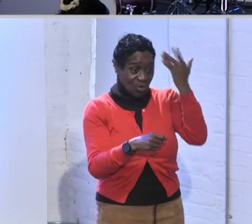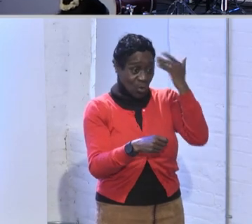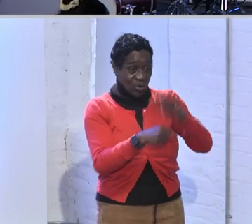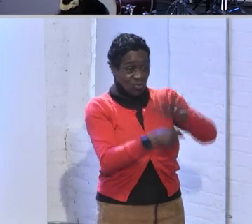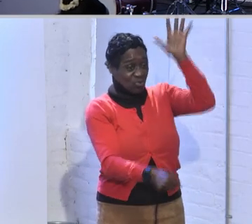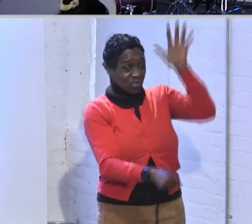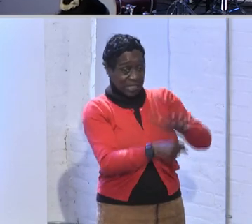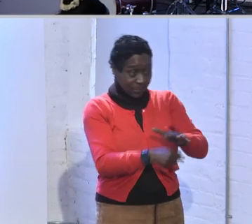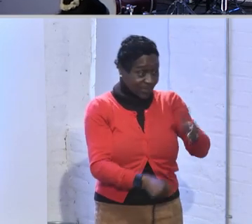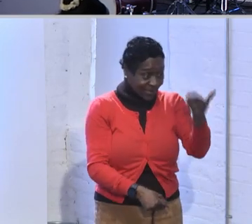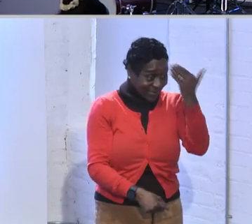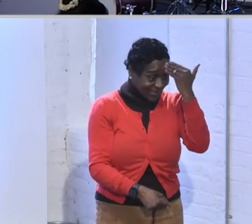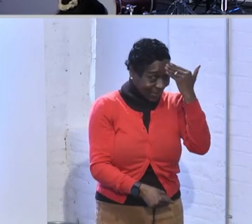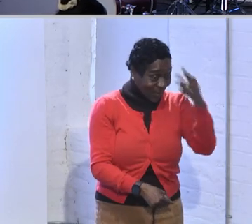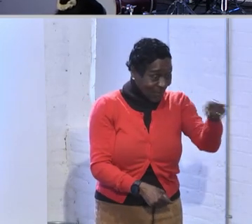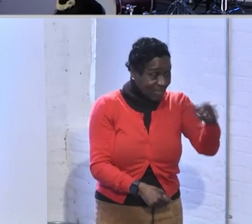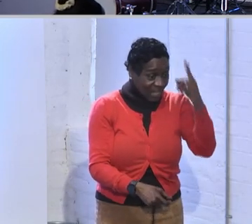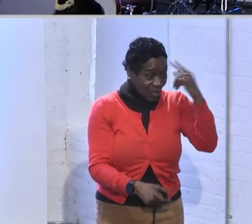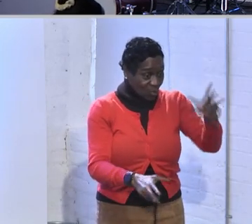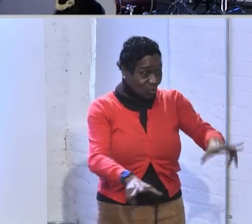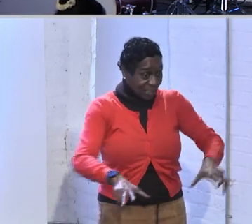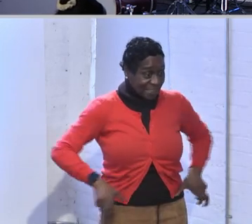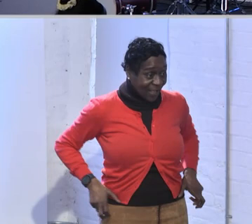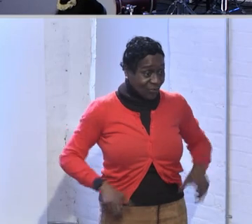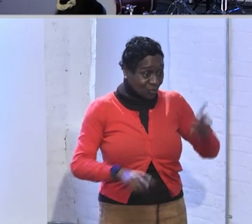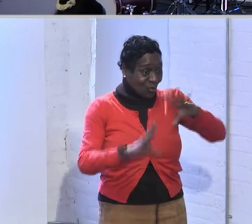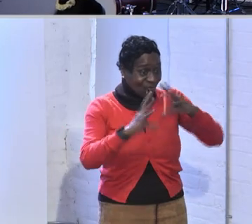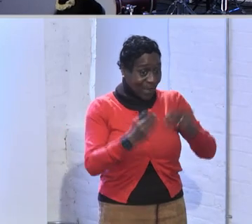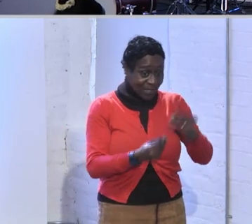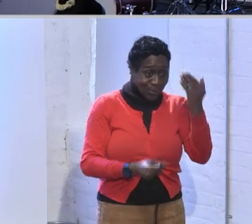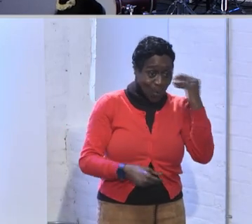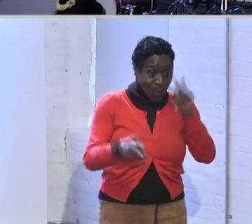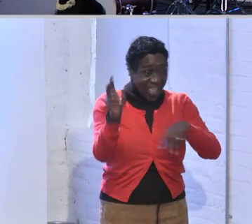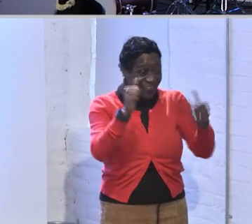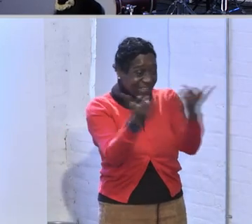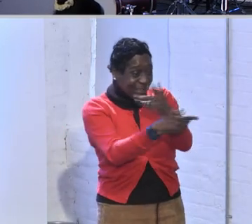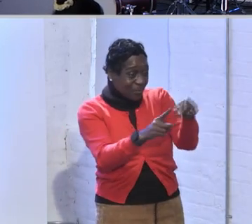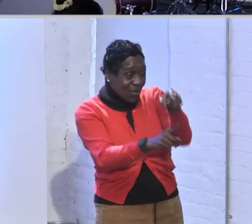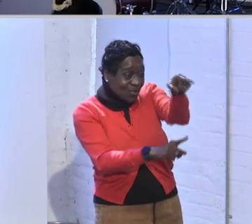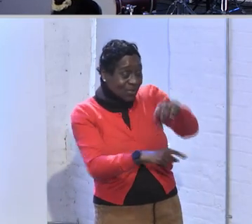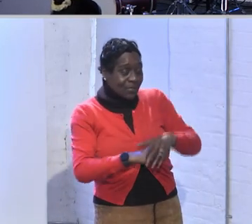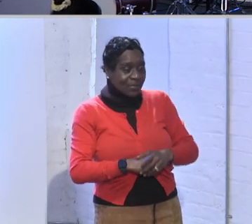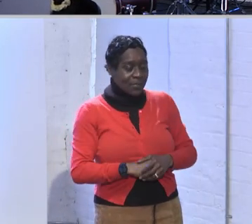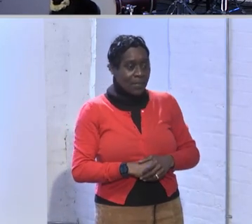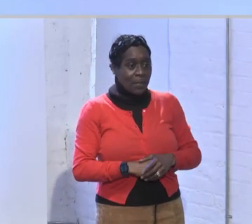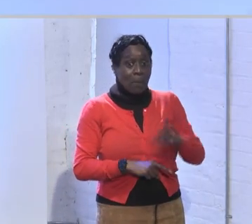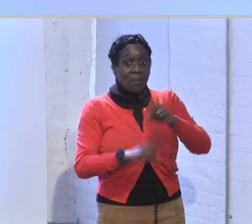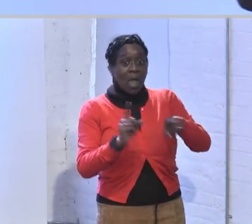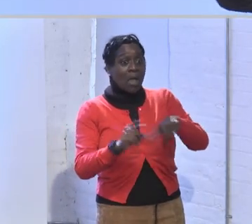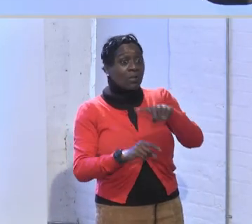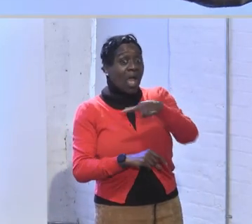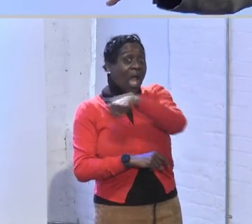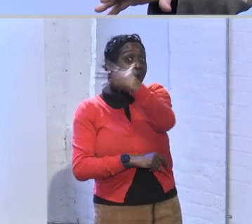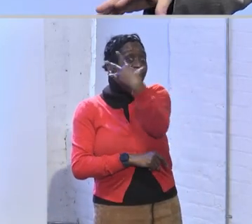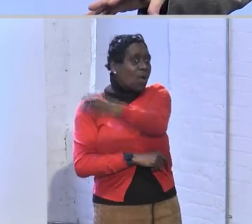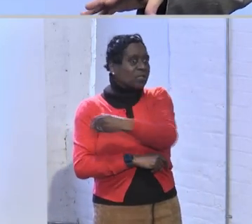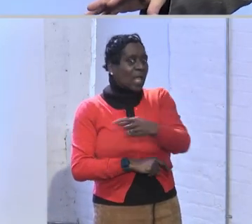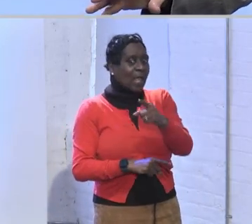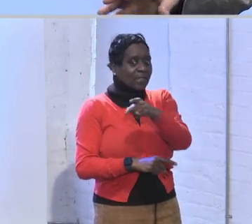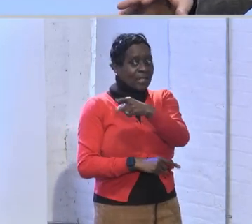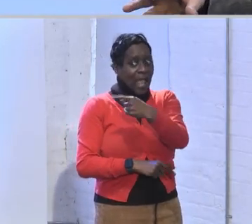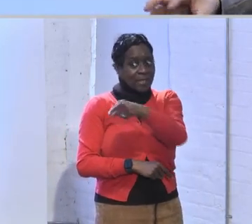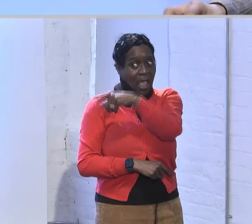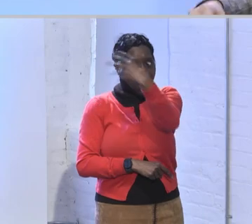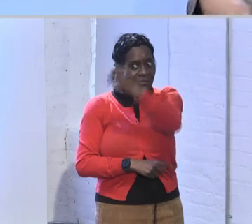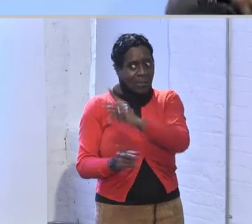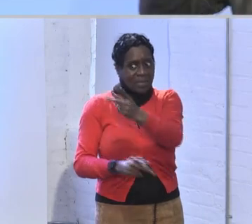us be selfish. They see us have pride in our hearts. But someone else, I want them to think well of me,